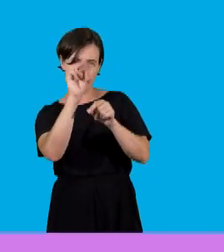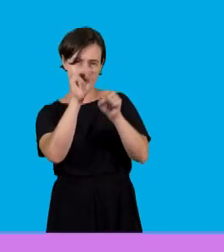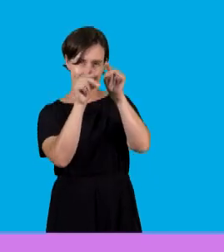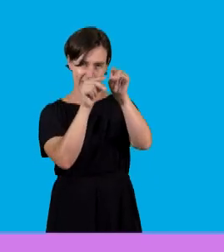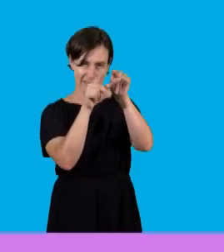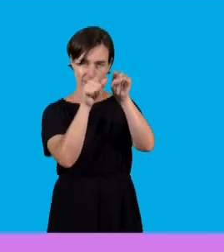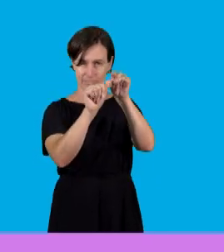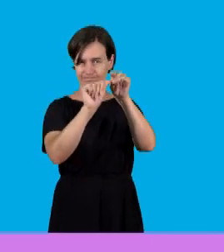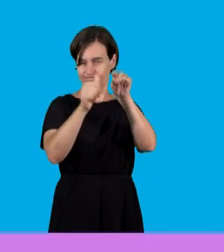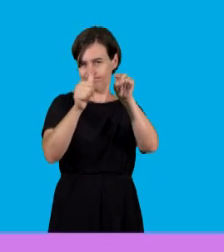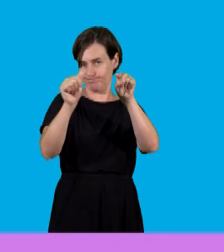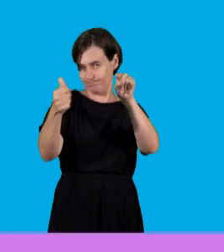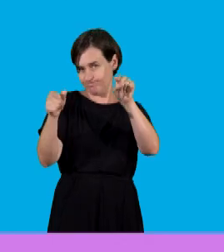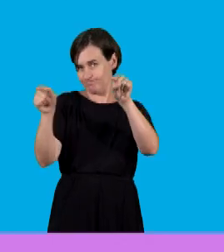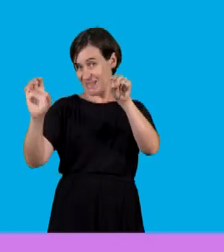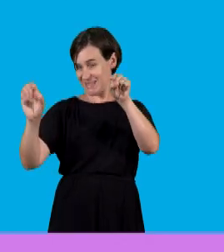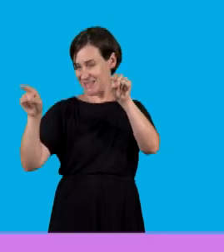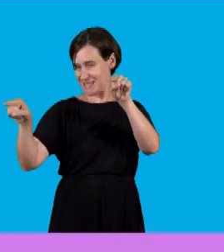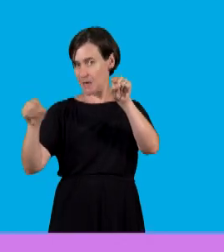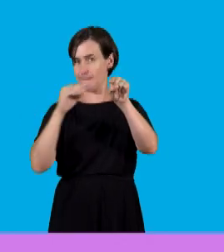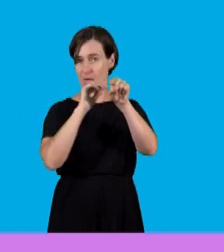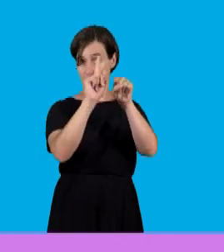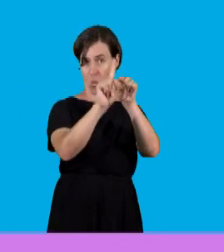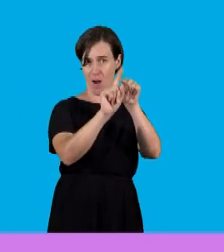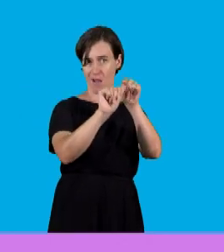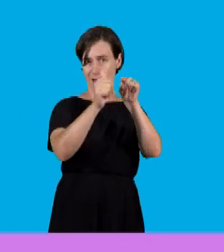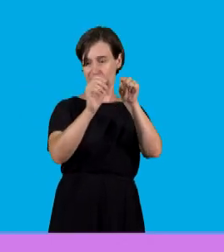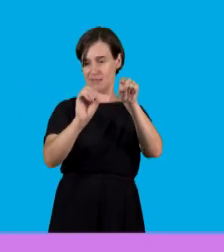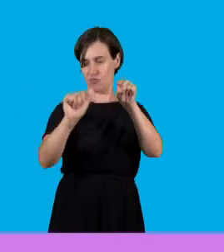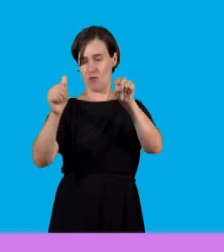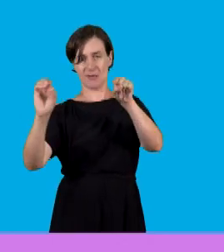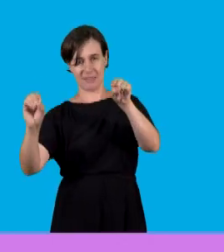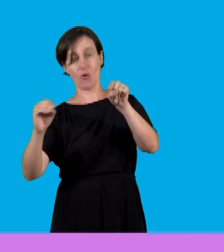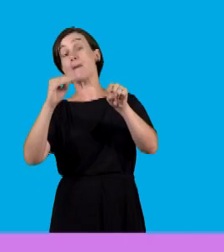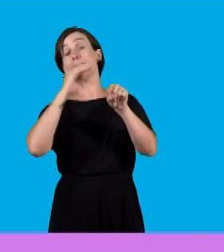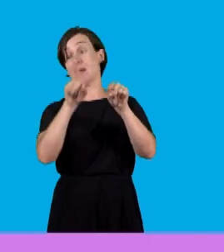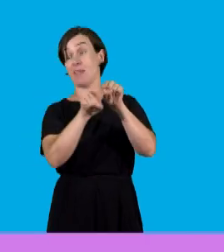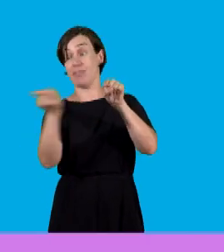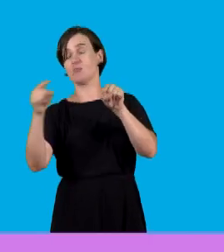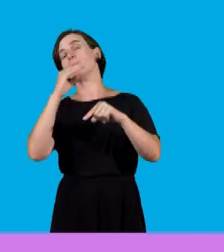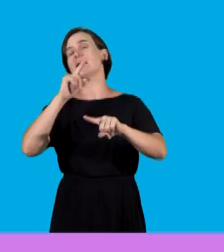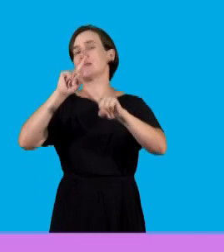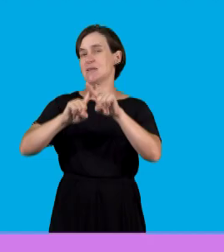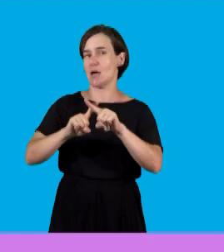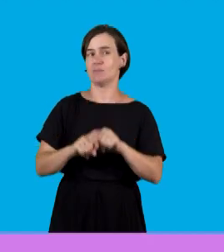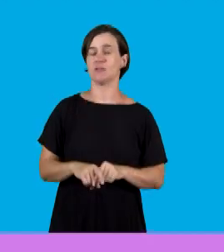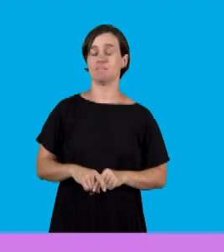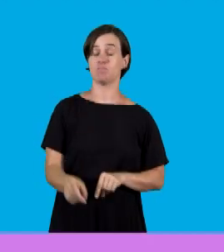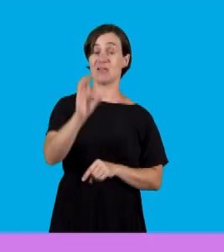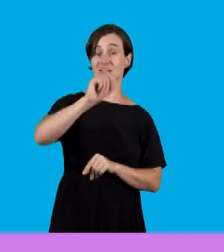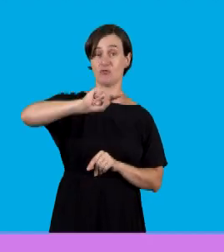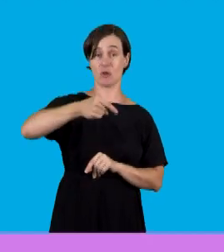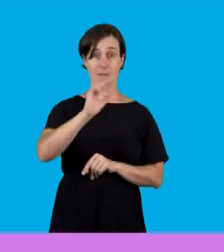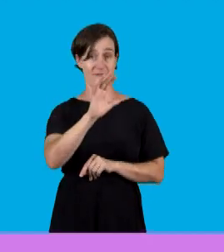to centimeter, we're moving from M to C. Then it's going to be a 1 and 2 zeros. Then we are multiplying. So what